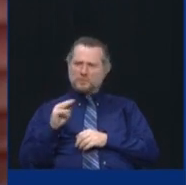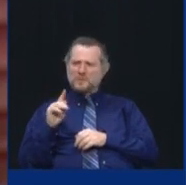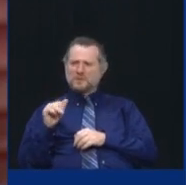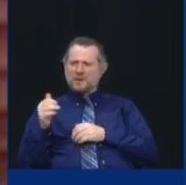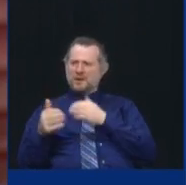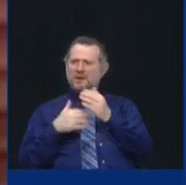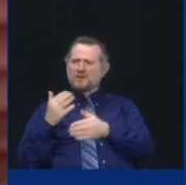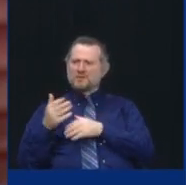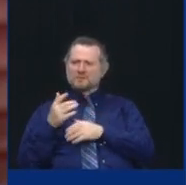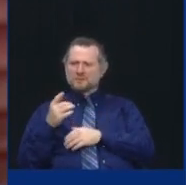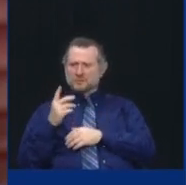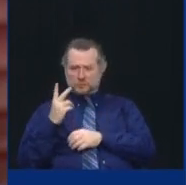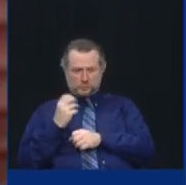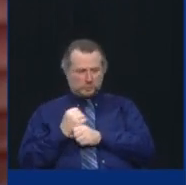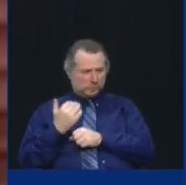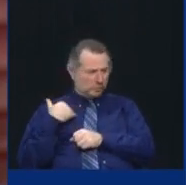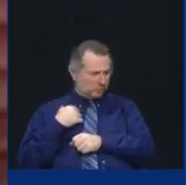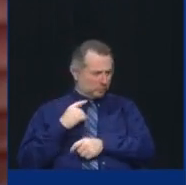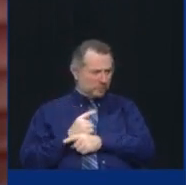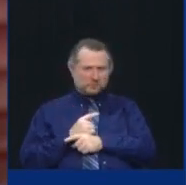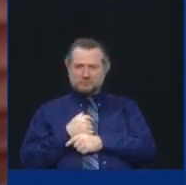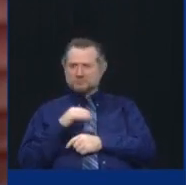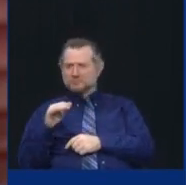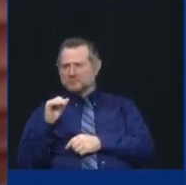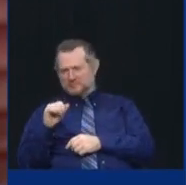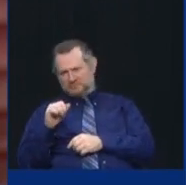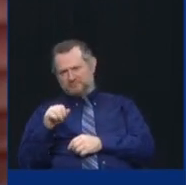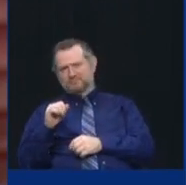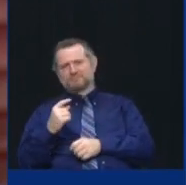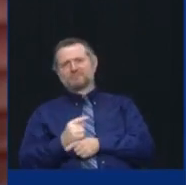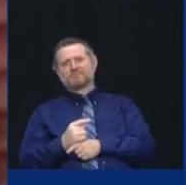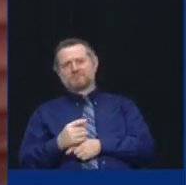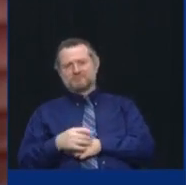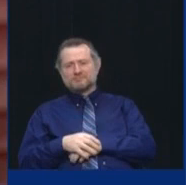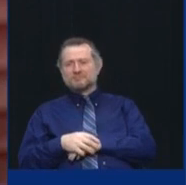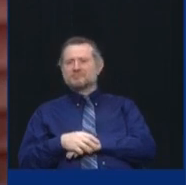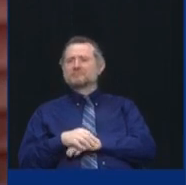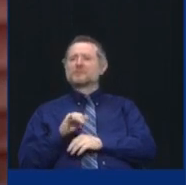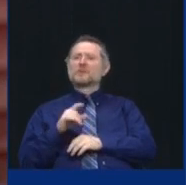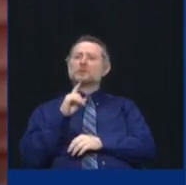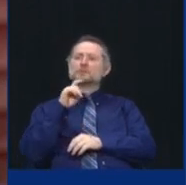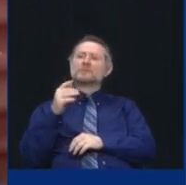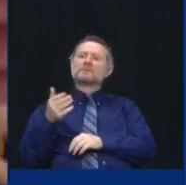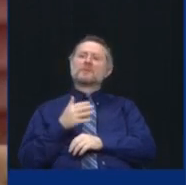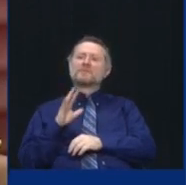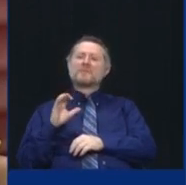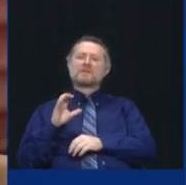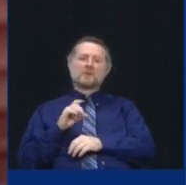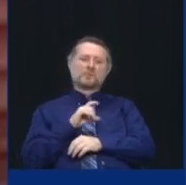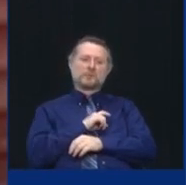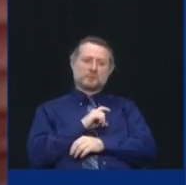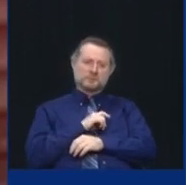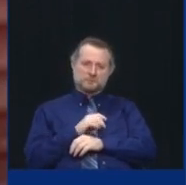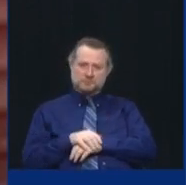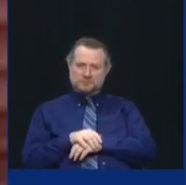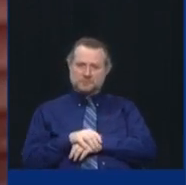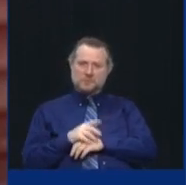was that, 2 years ago, 3 years ago? 2 years. 2 years ago. Hire 500 more police. We needed that 2 years